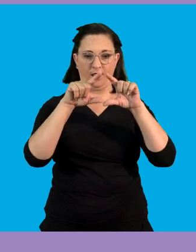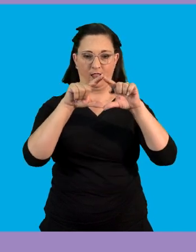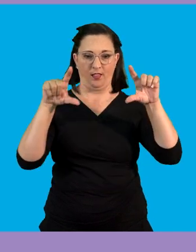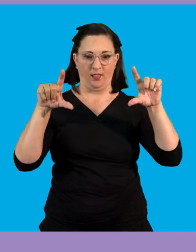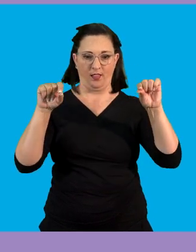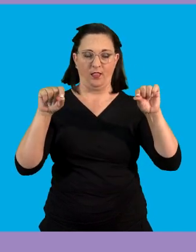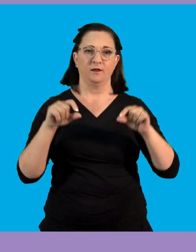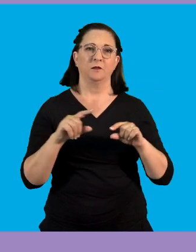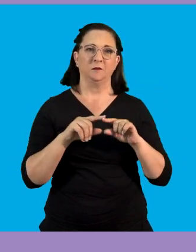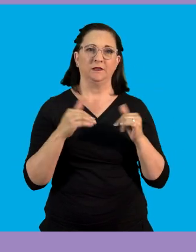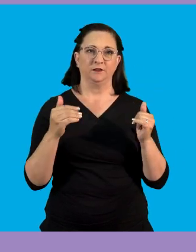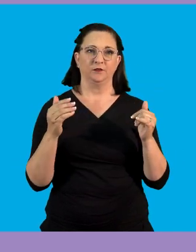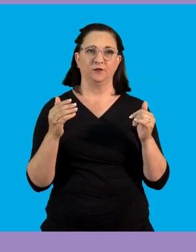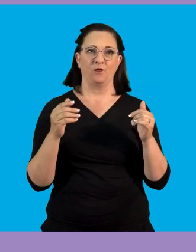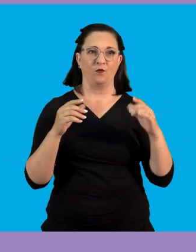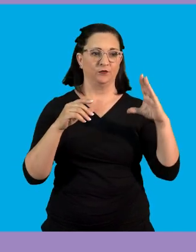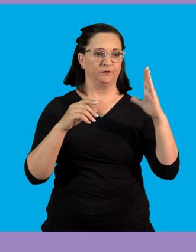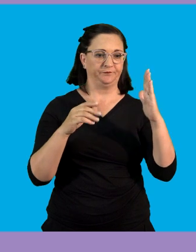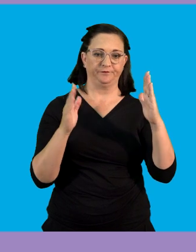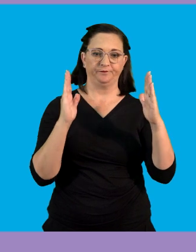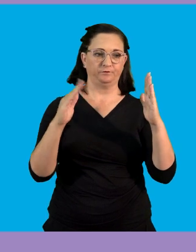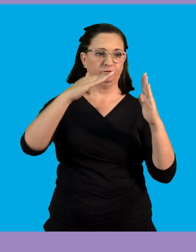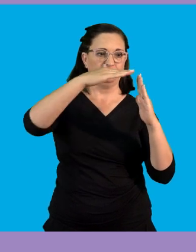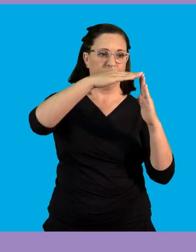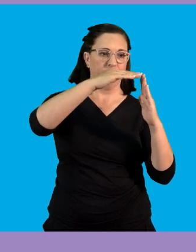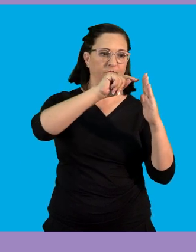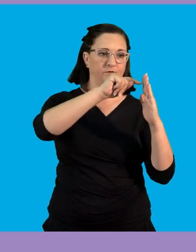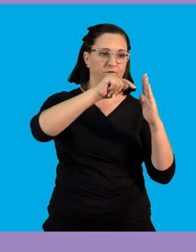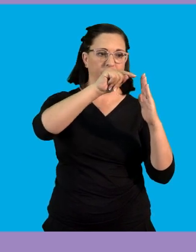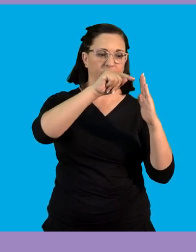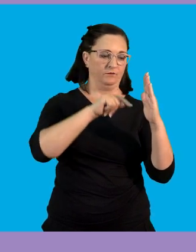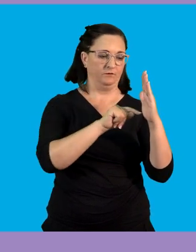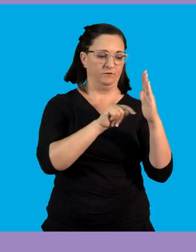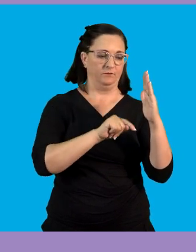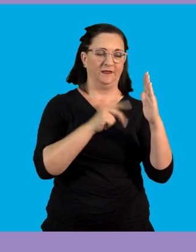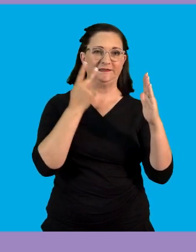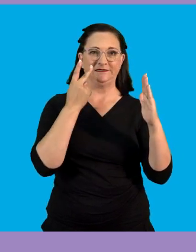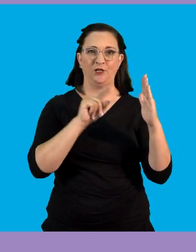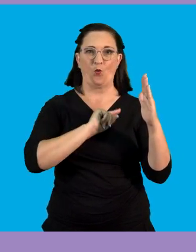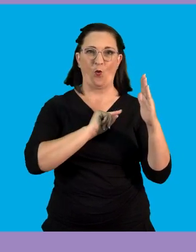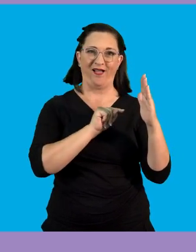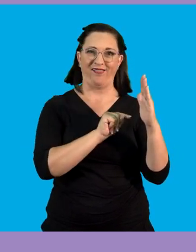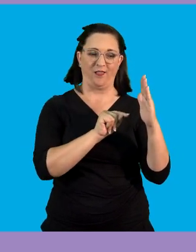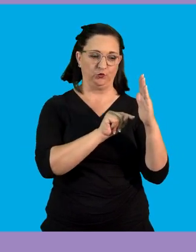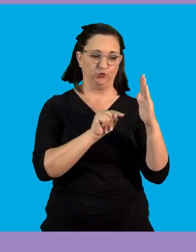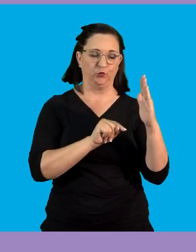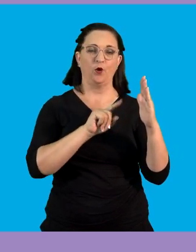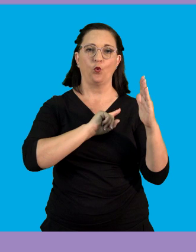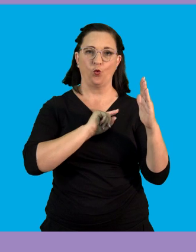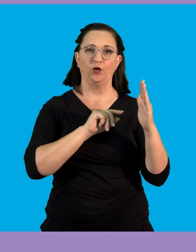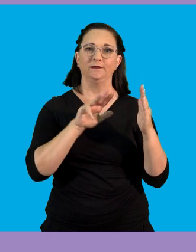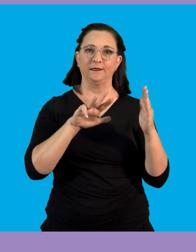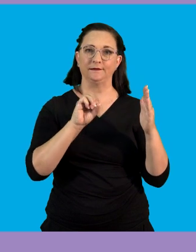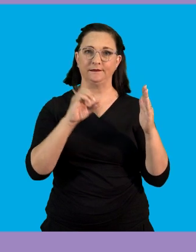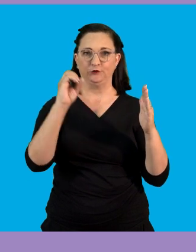angles are equal to 90 degrees. I think we usually see them with a small box at the corner. That small box represents